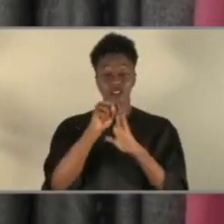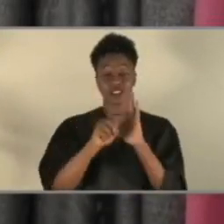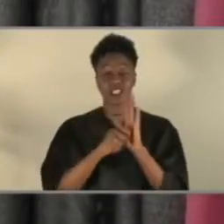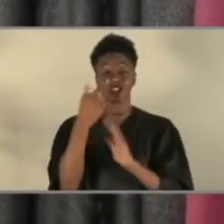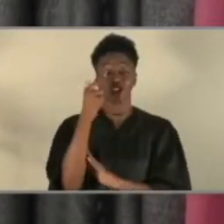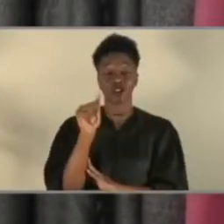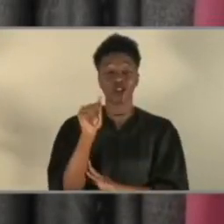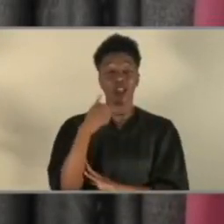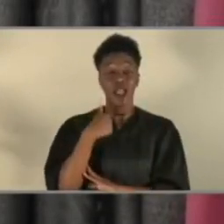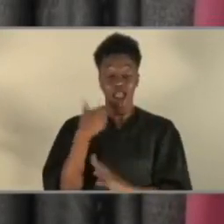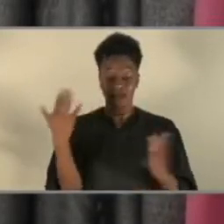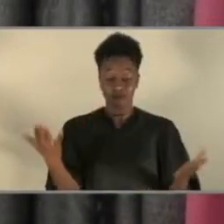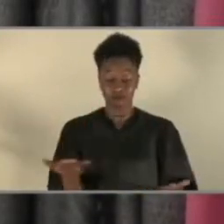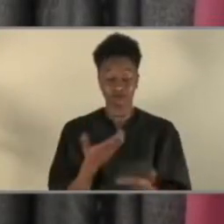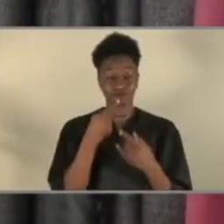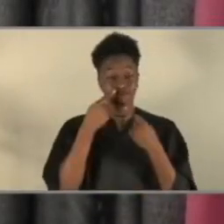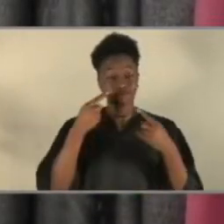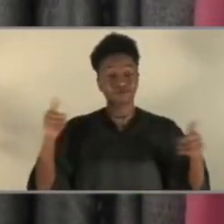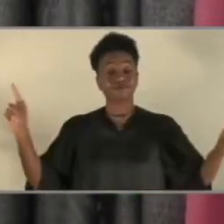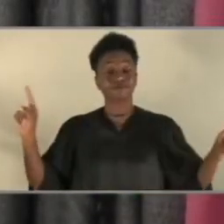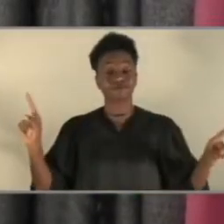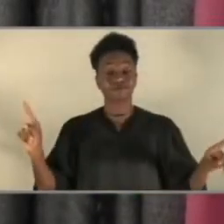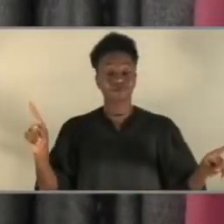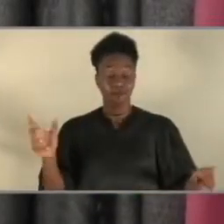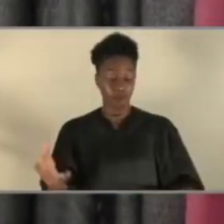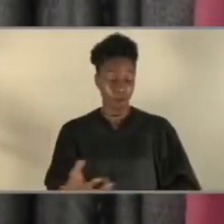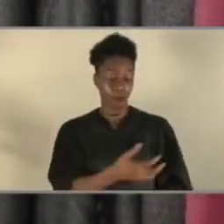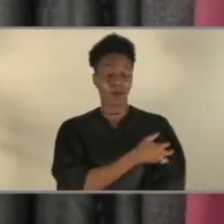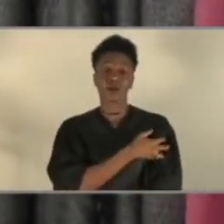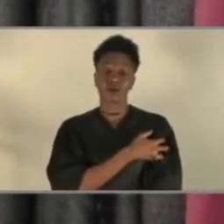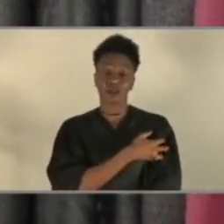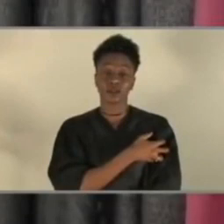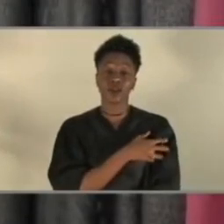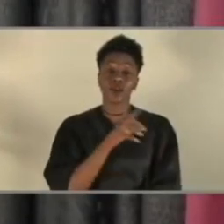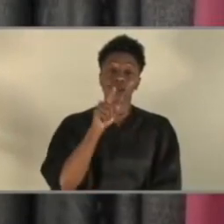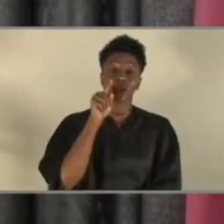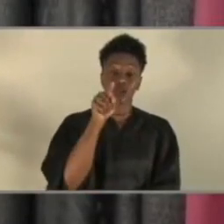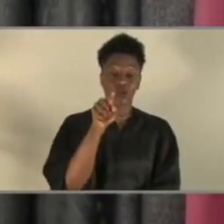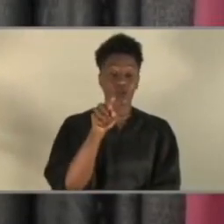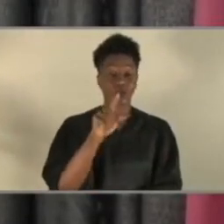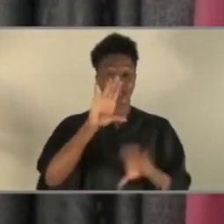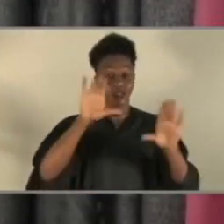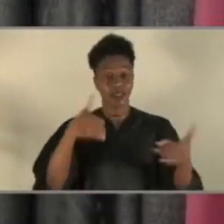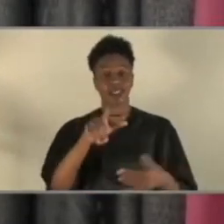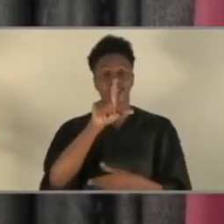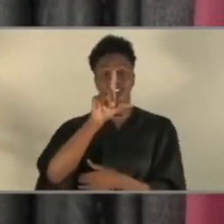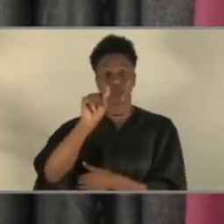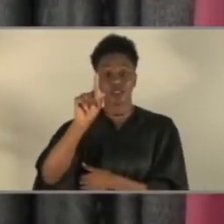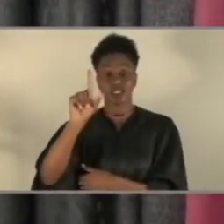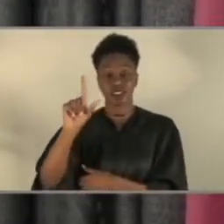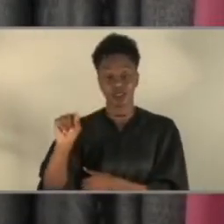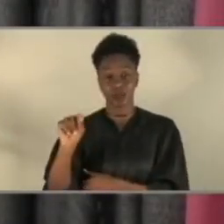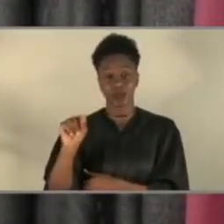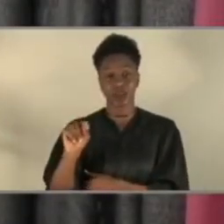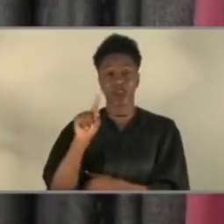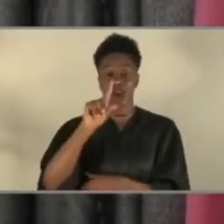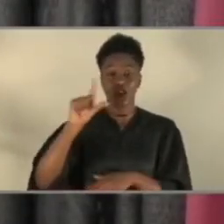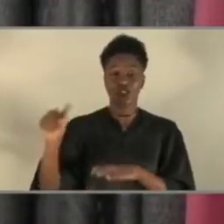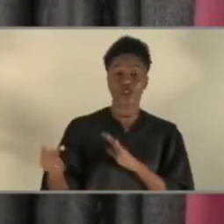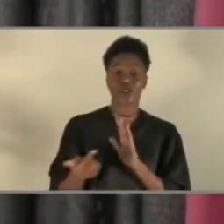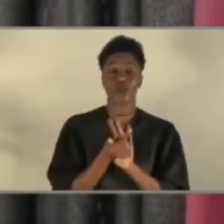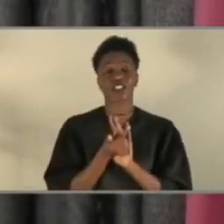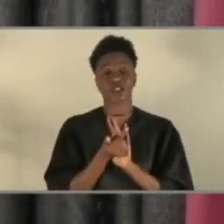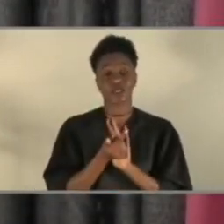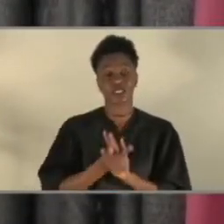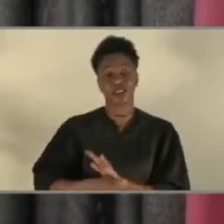I hereby declare, by the power vested in me, that you, the class of 2020, are graduates